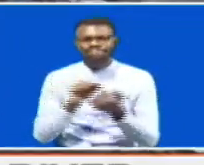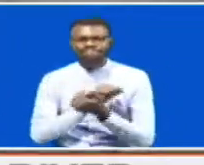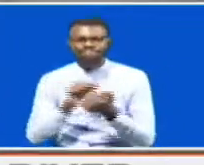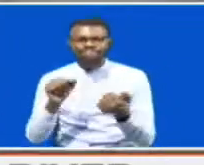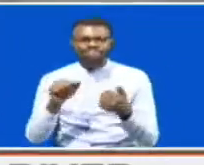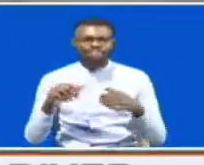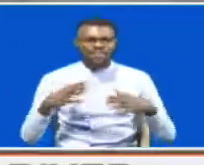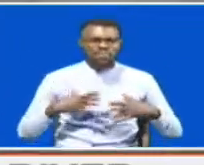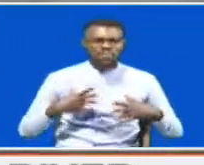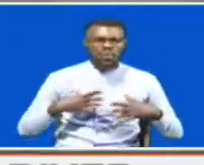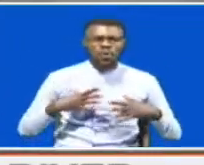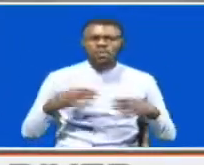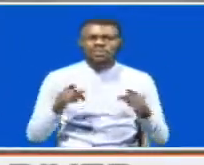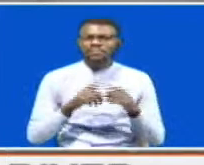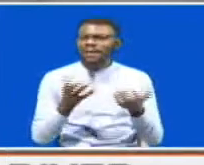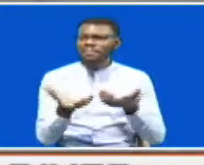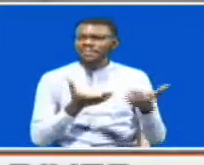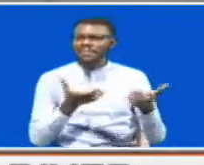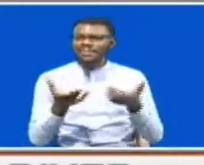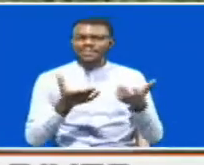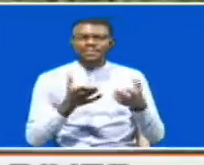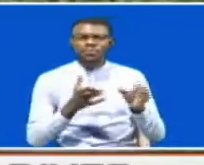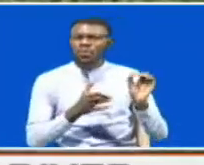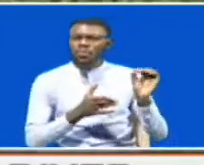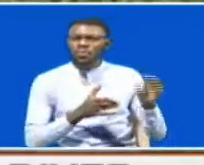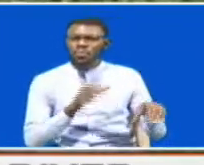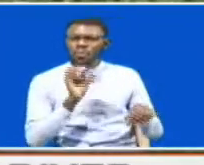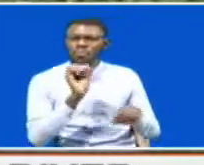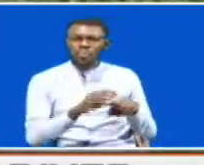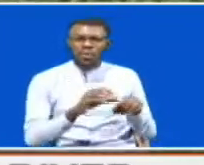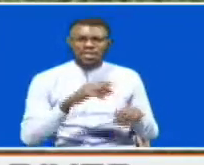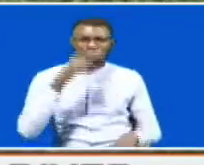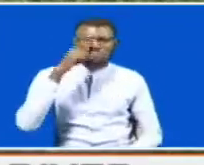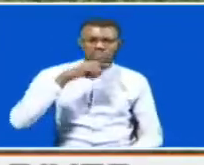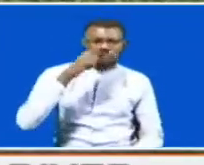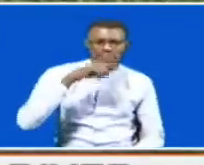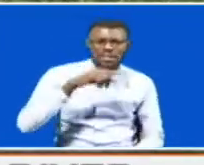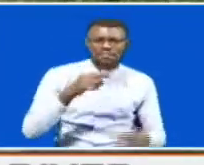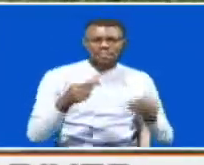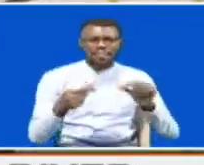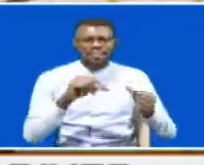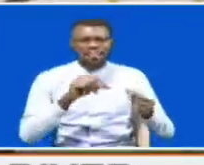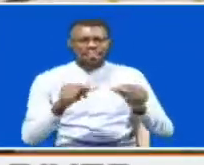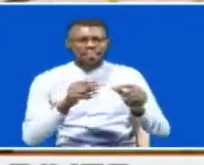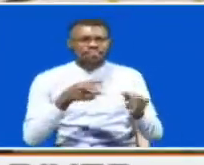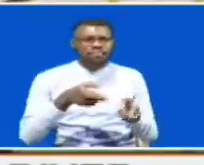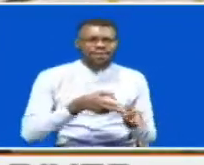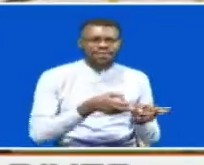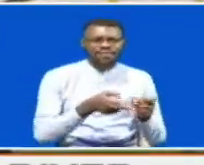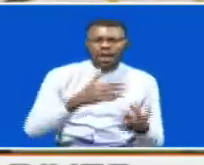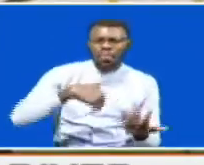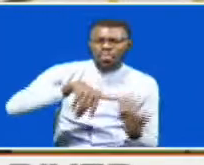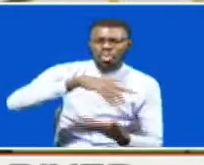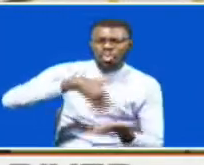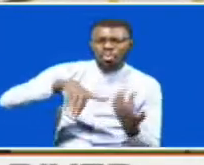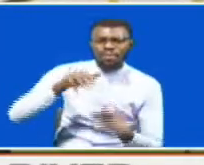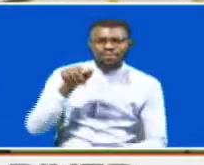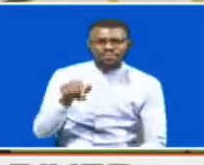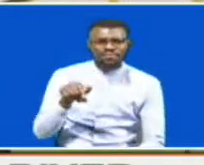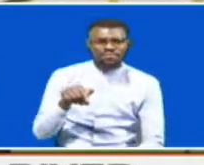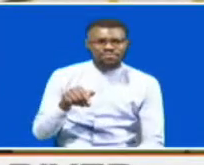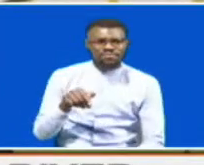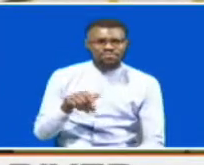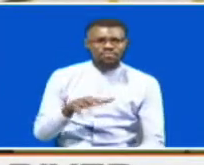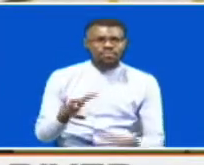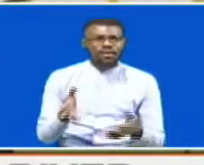businesses continue discharging untreated effluent and toxic waste into the river. We are very much aware of the products